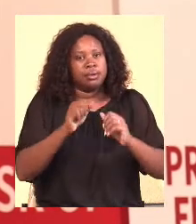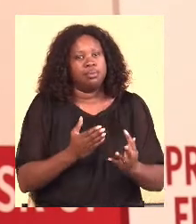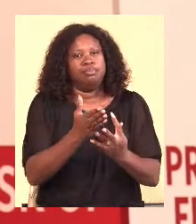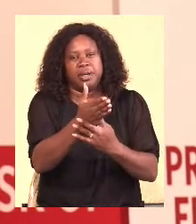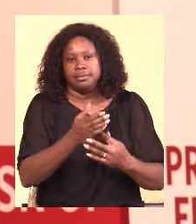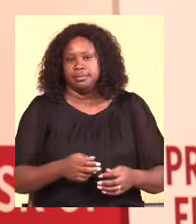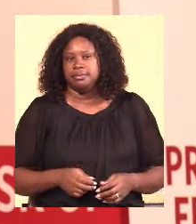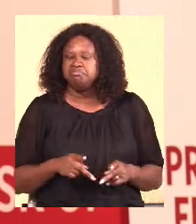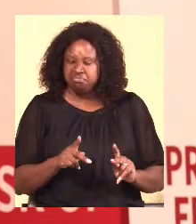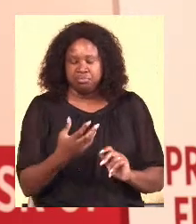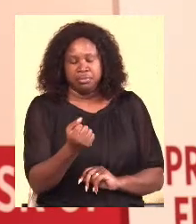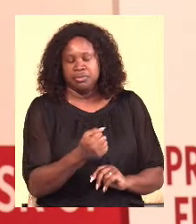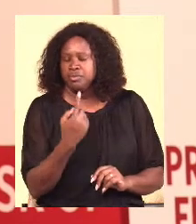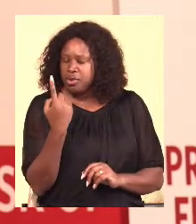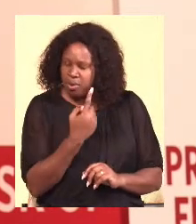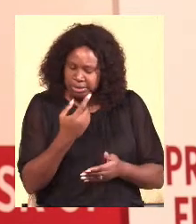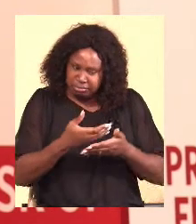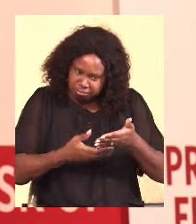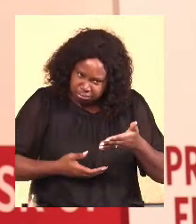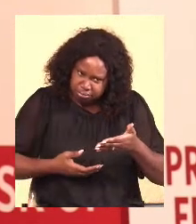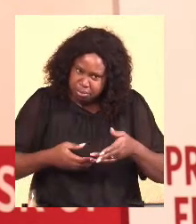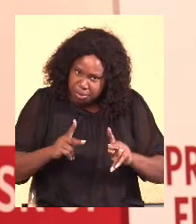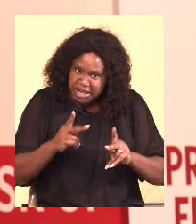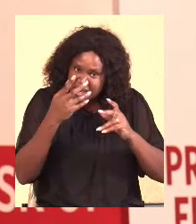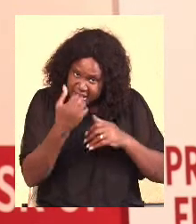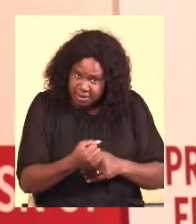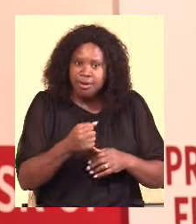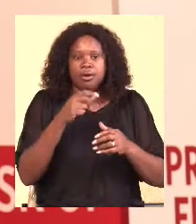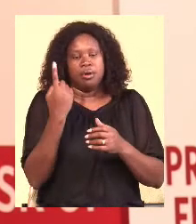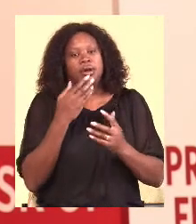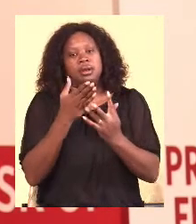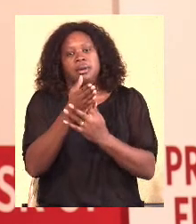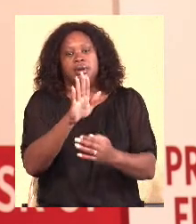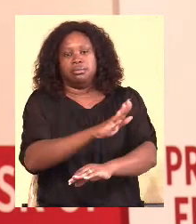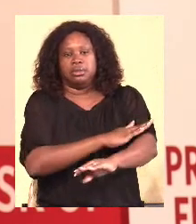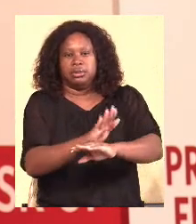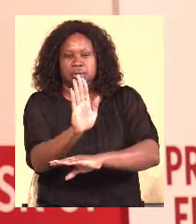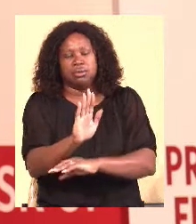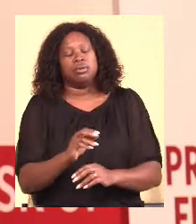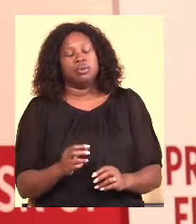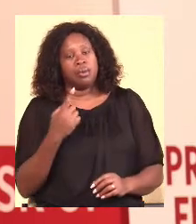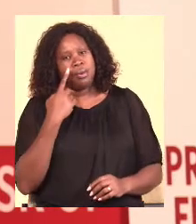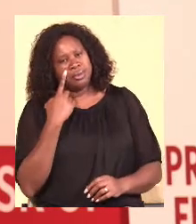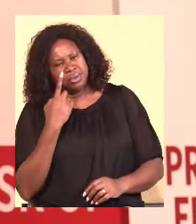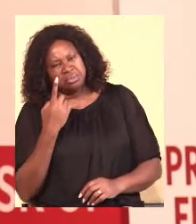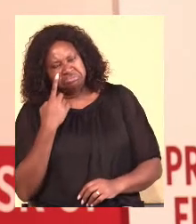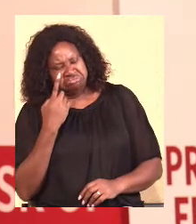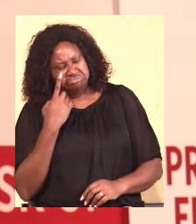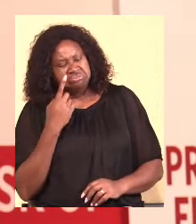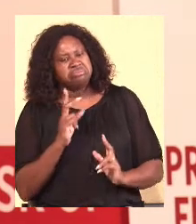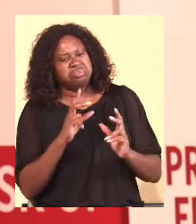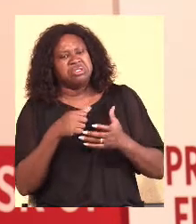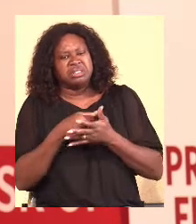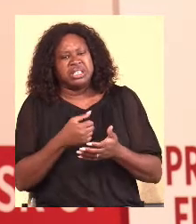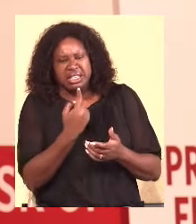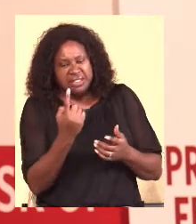roadblocks. We realize that people are trying to use all sorts of excuses. It's